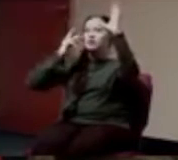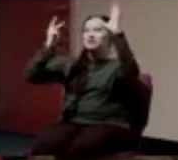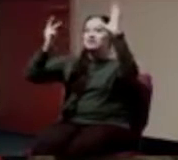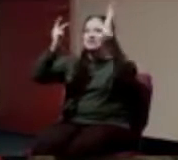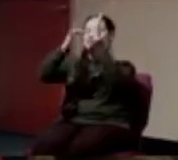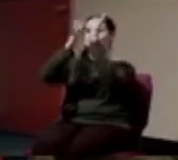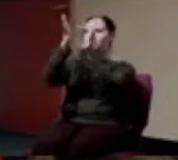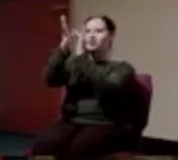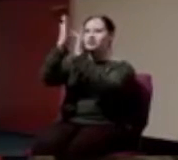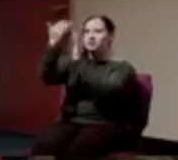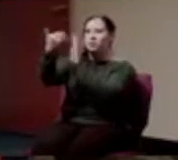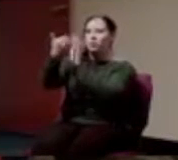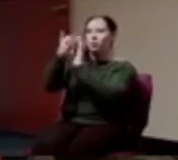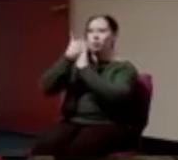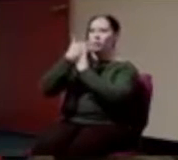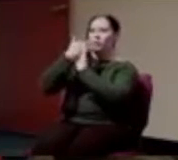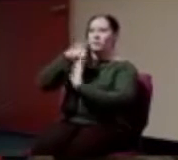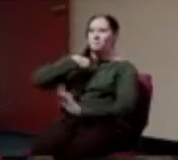him?